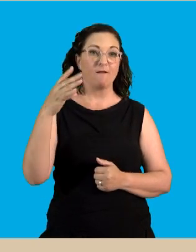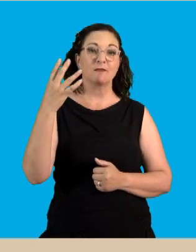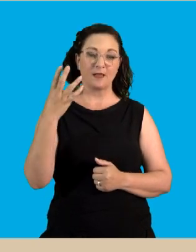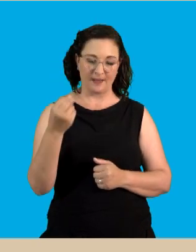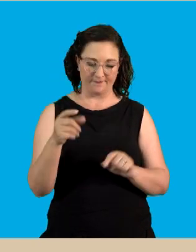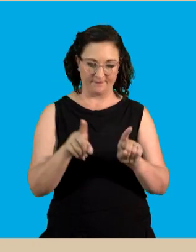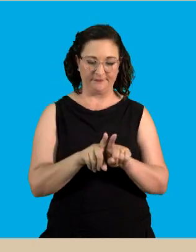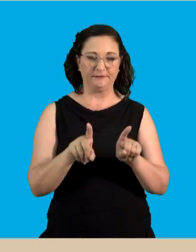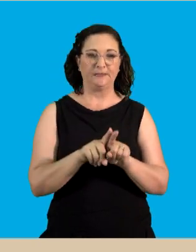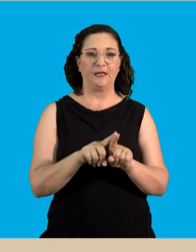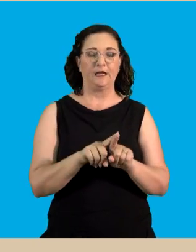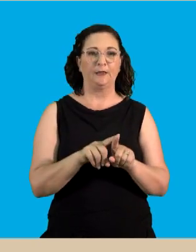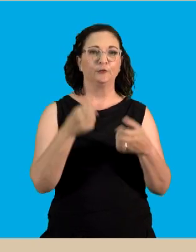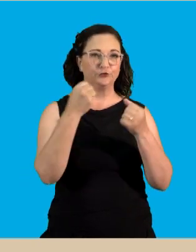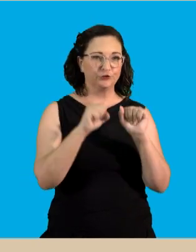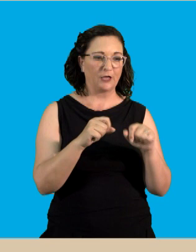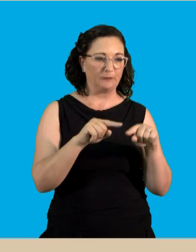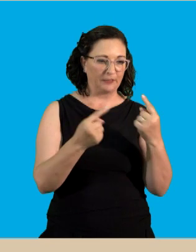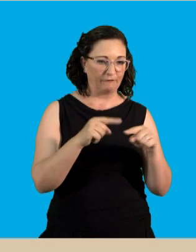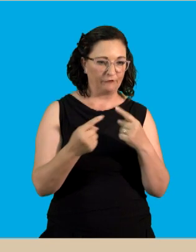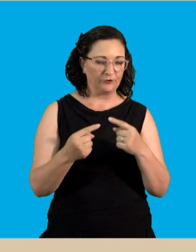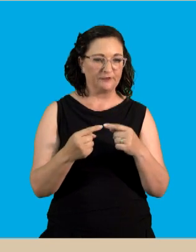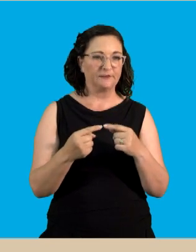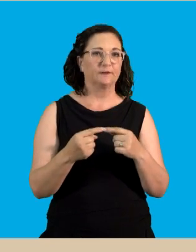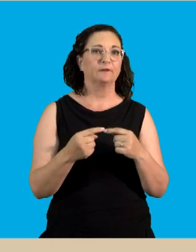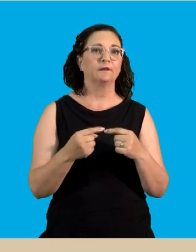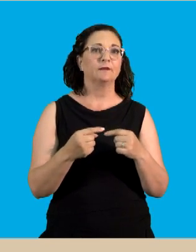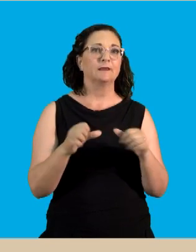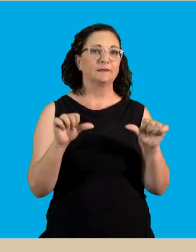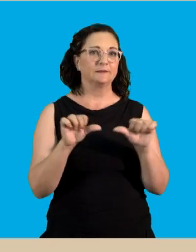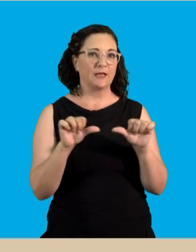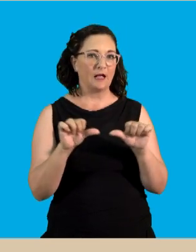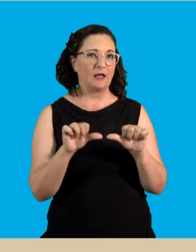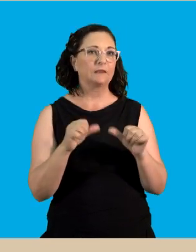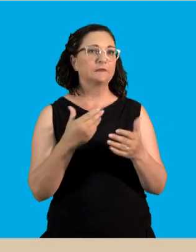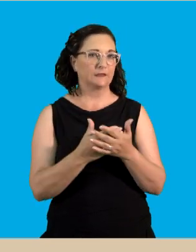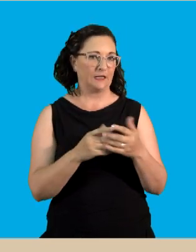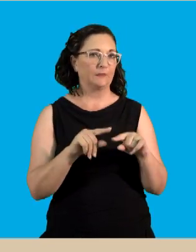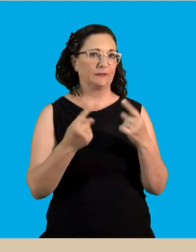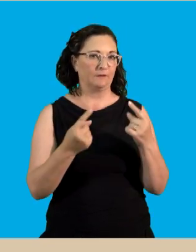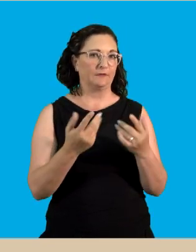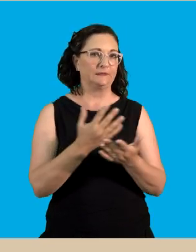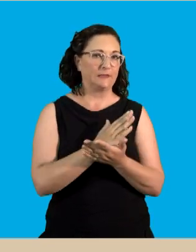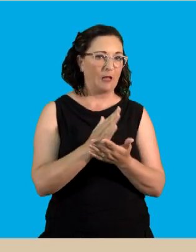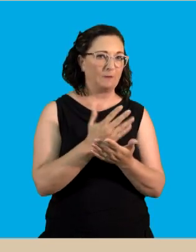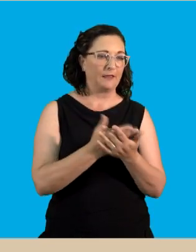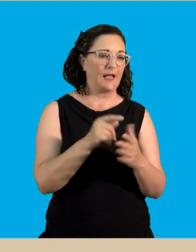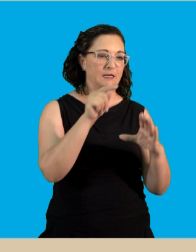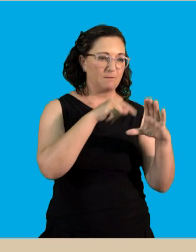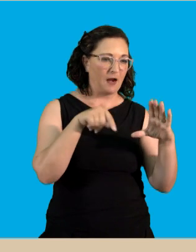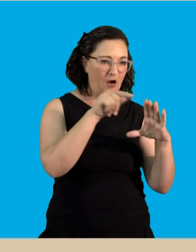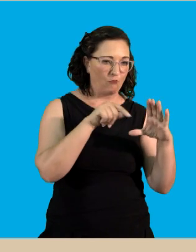their different shapes and their different sizes. And we said that some stars can still be spiral, others they can